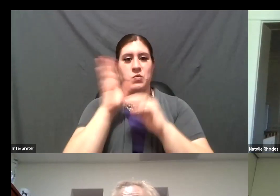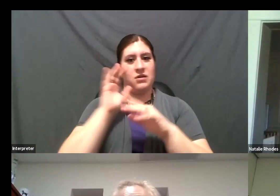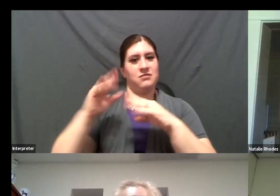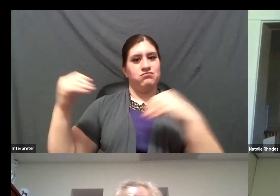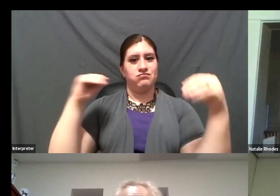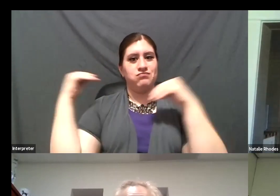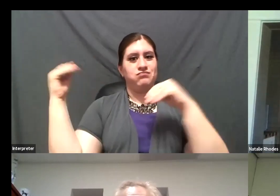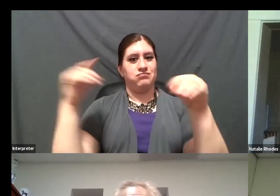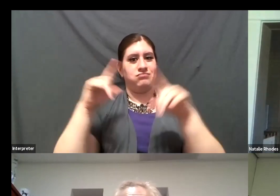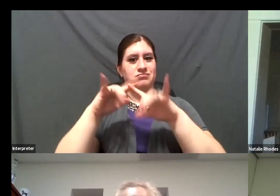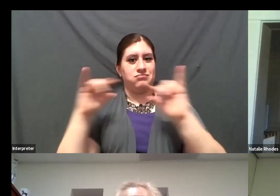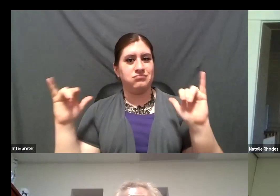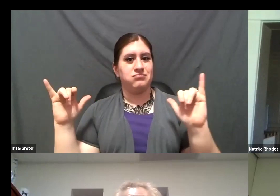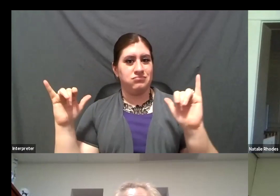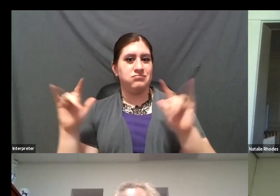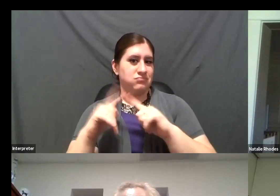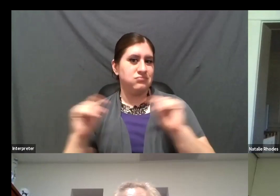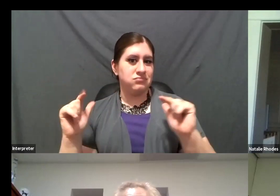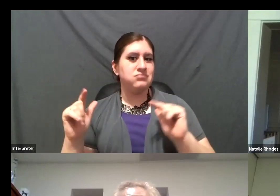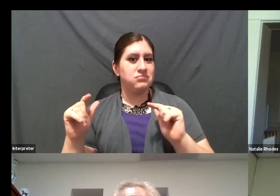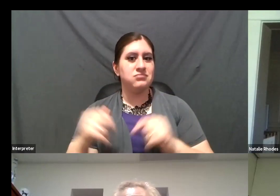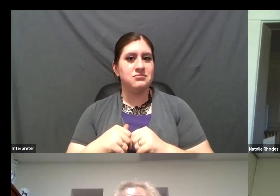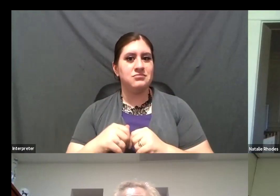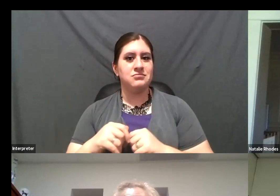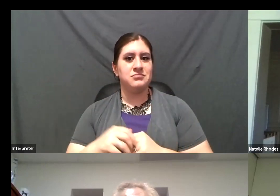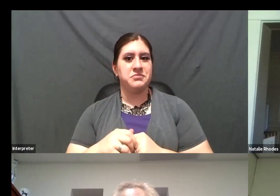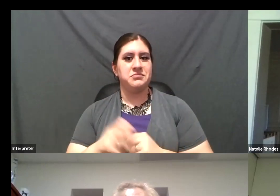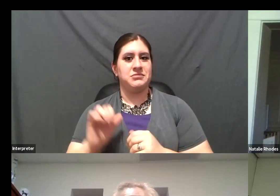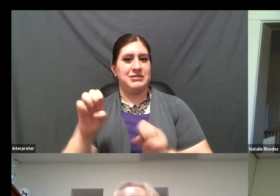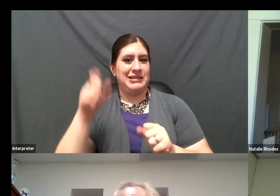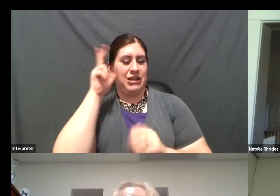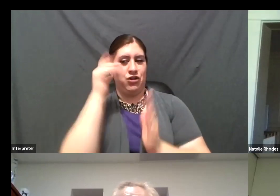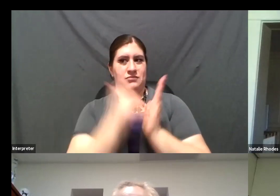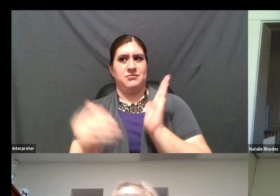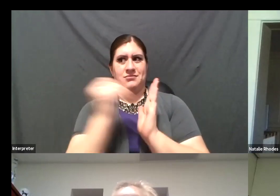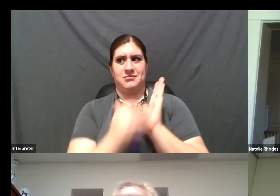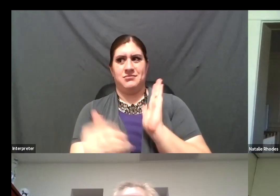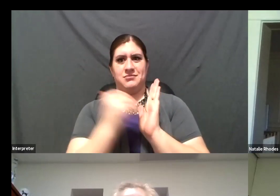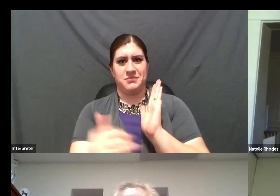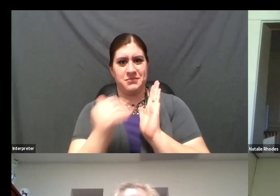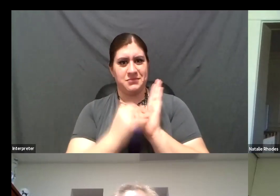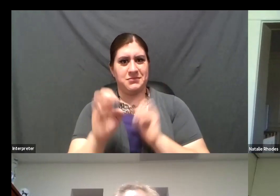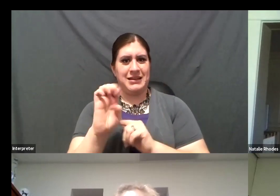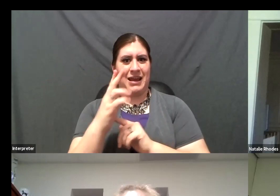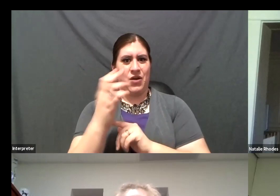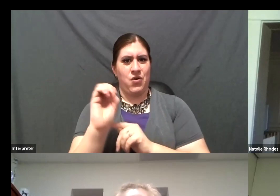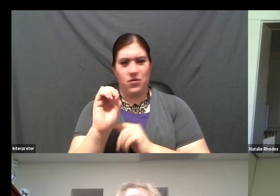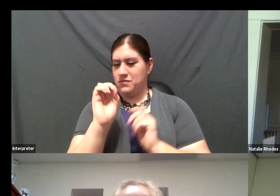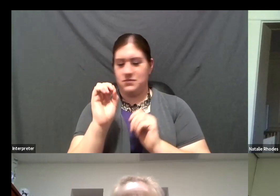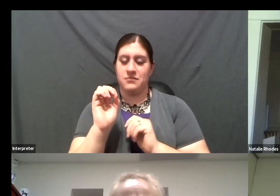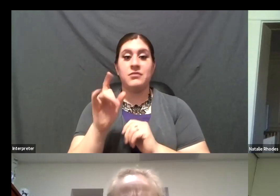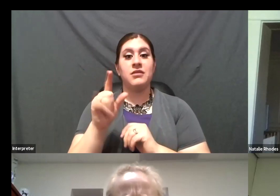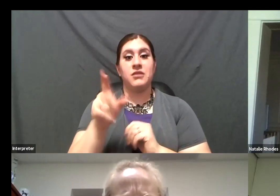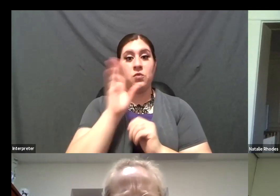and do all of these sorts of things that sort of make it a well-rounded experience. Yeah. And usually there's a day in there too spent going to